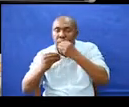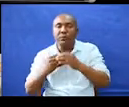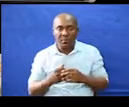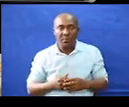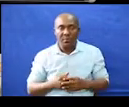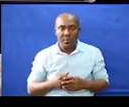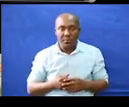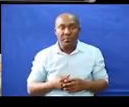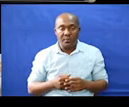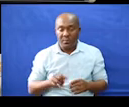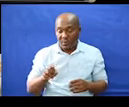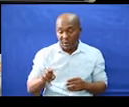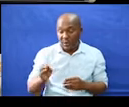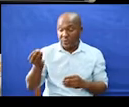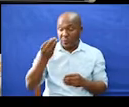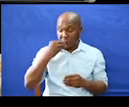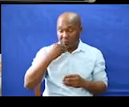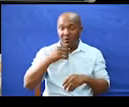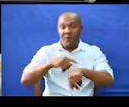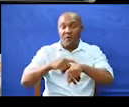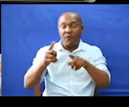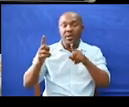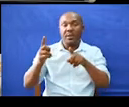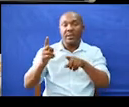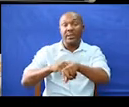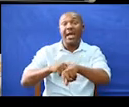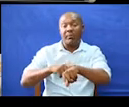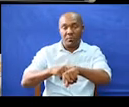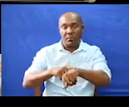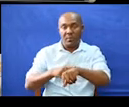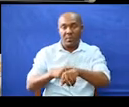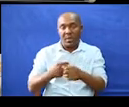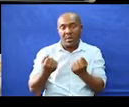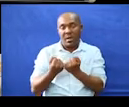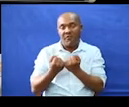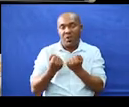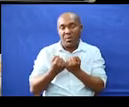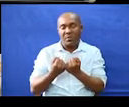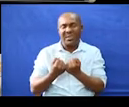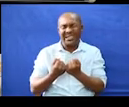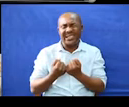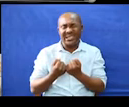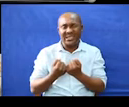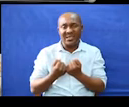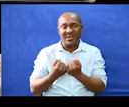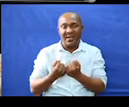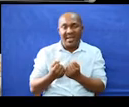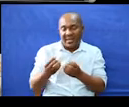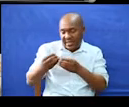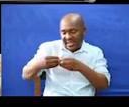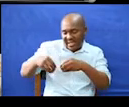shrubs for a time and develop a scarcity, develop